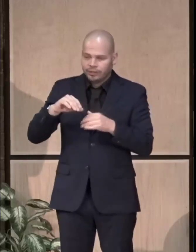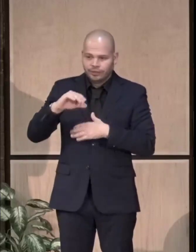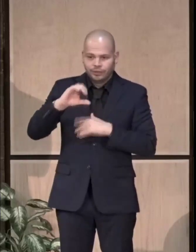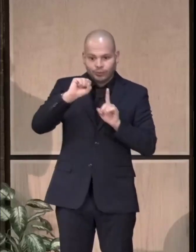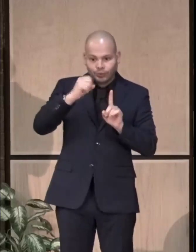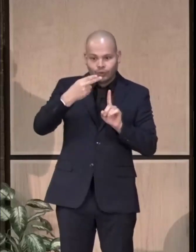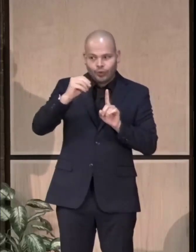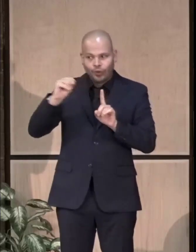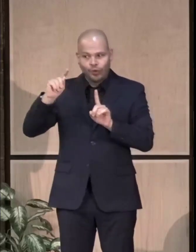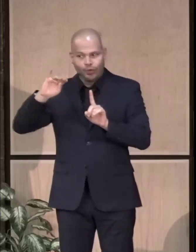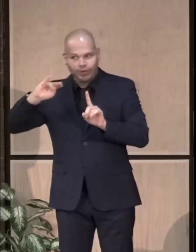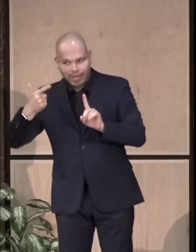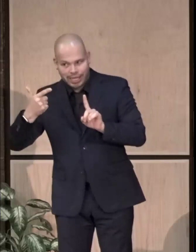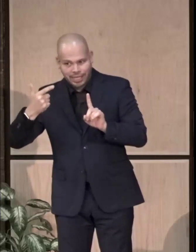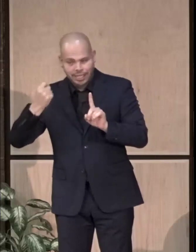them,